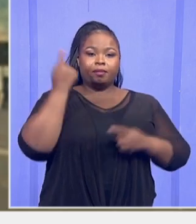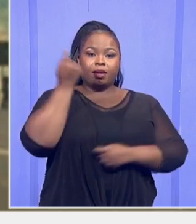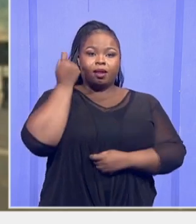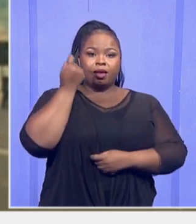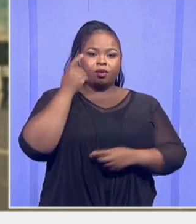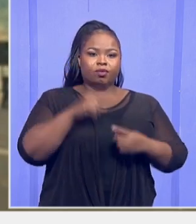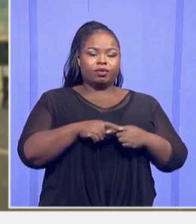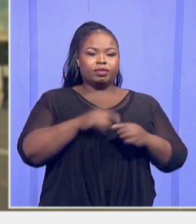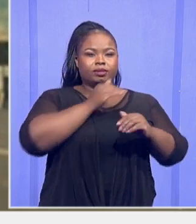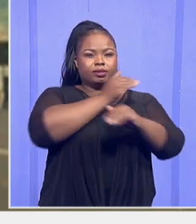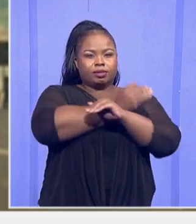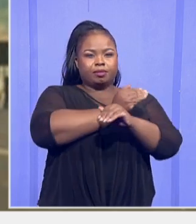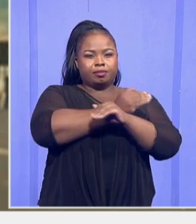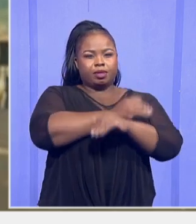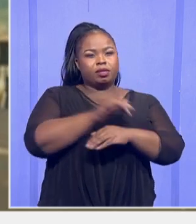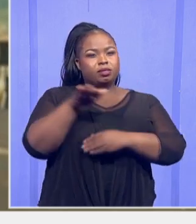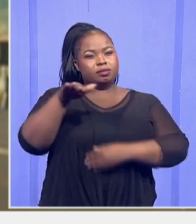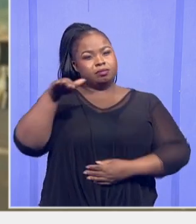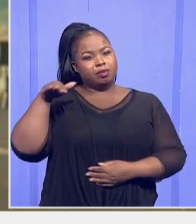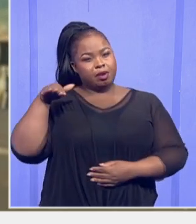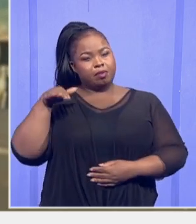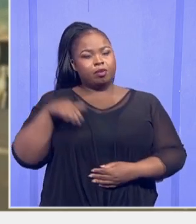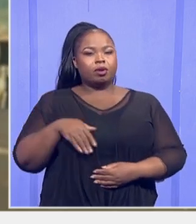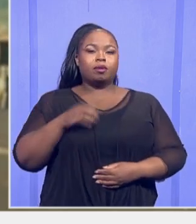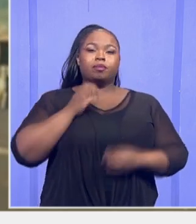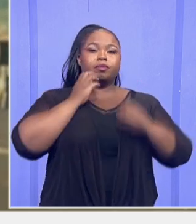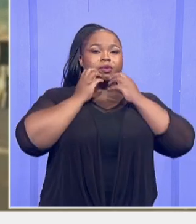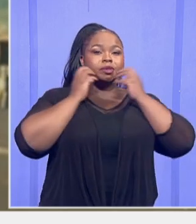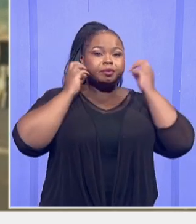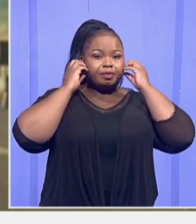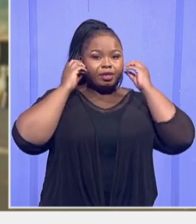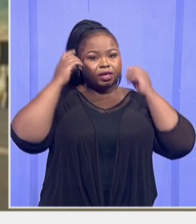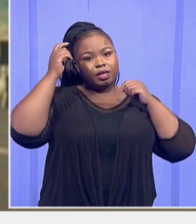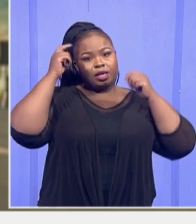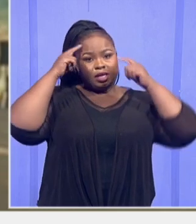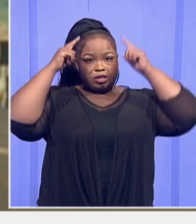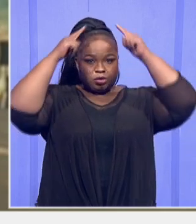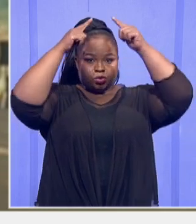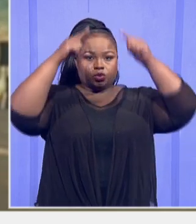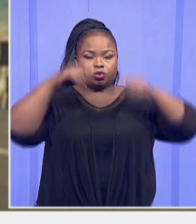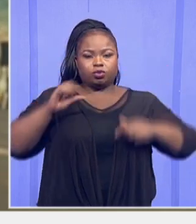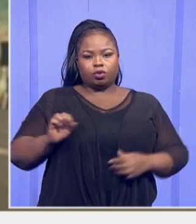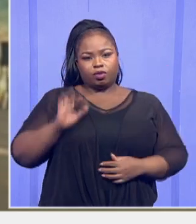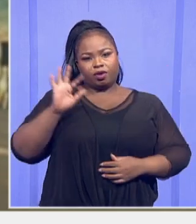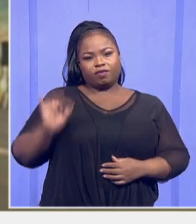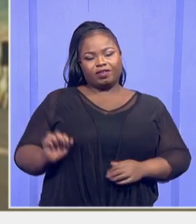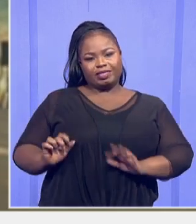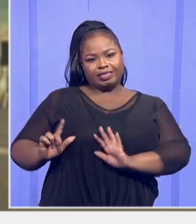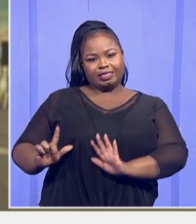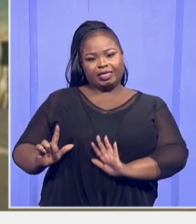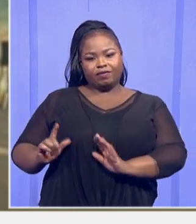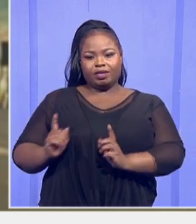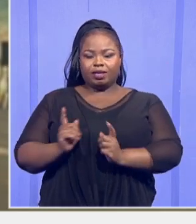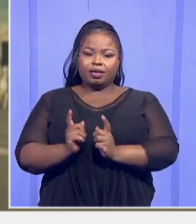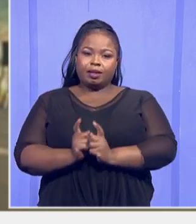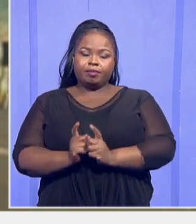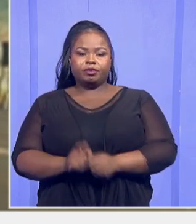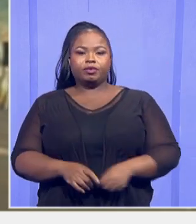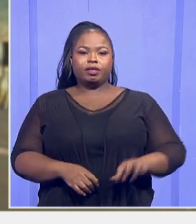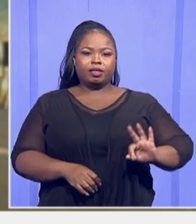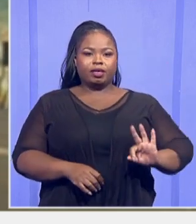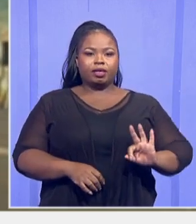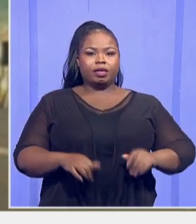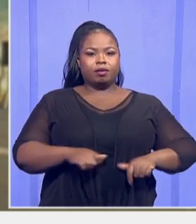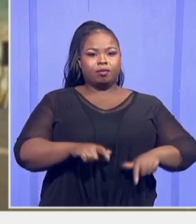Zambia, Zimbabwe, Mozambique, Lesotho, as well as 7 clubs from South Africa, of which from South Africa we've got 3 from